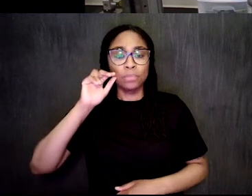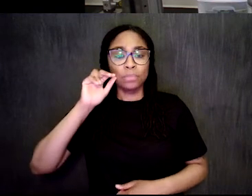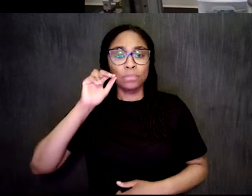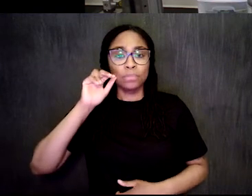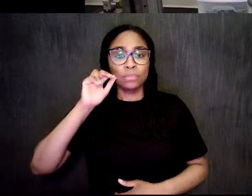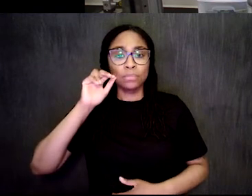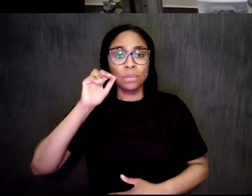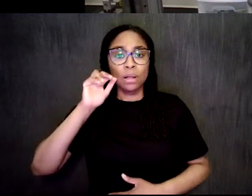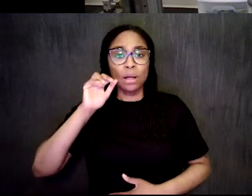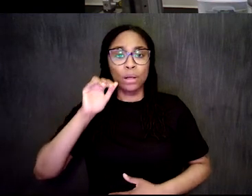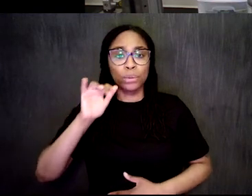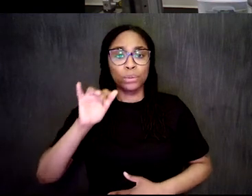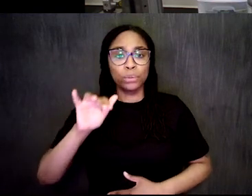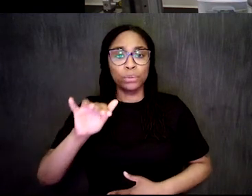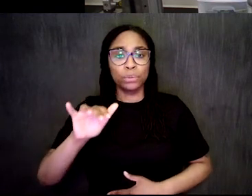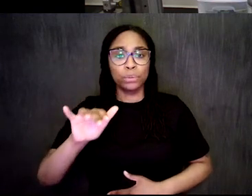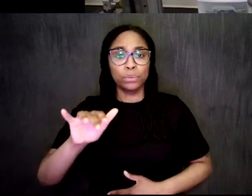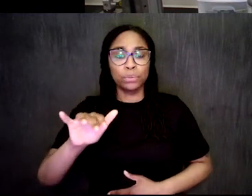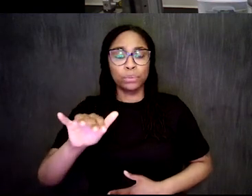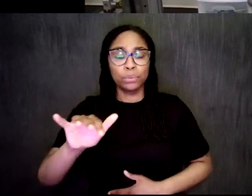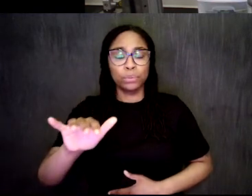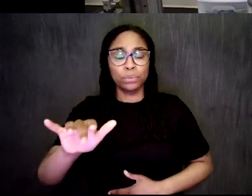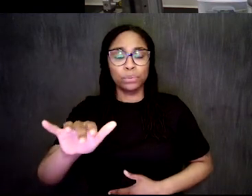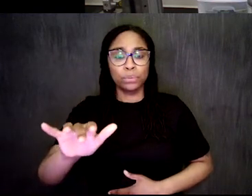3. Exhale.